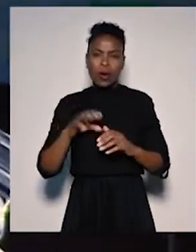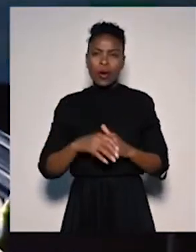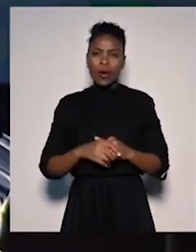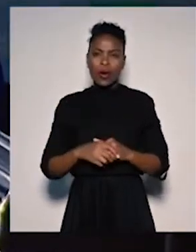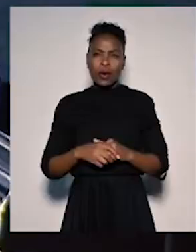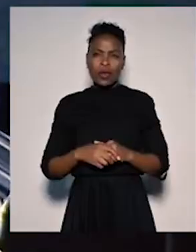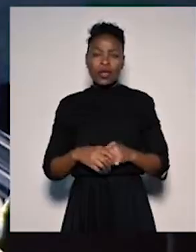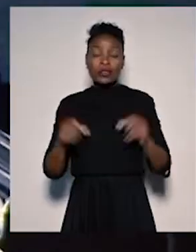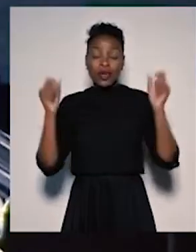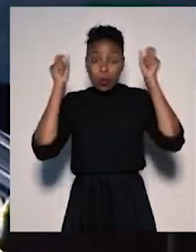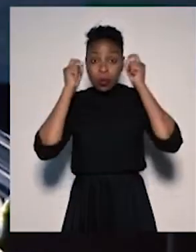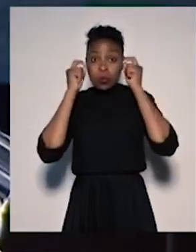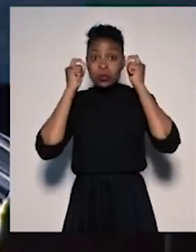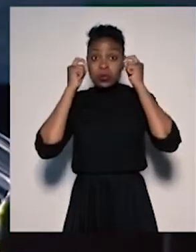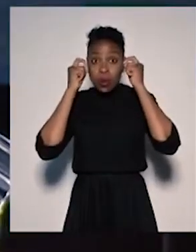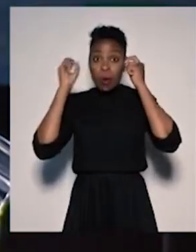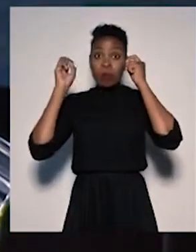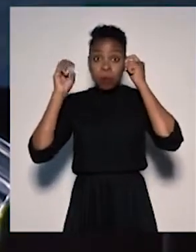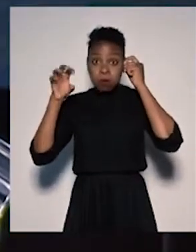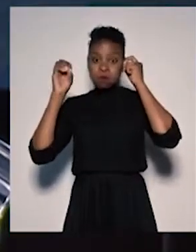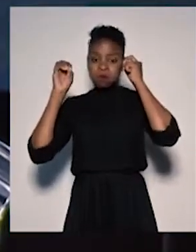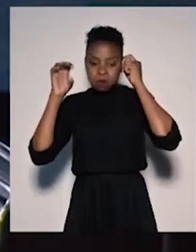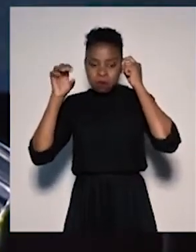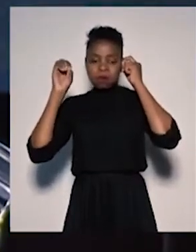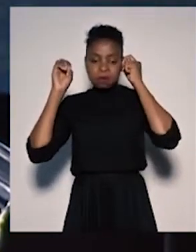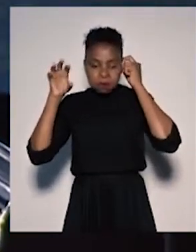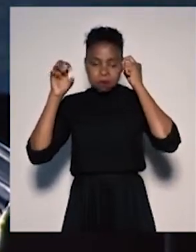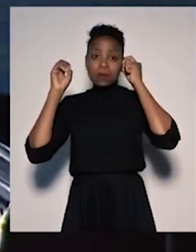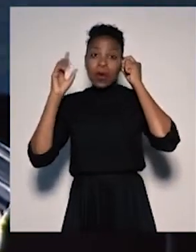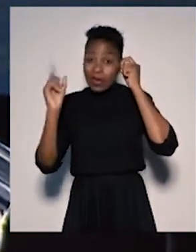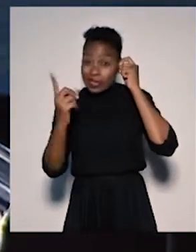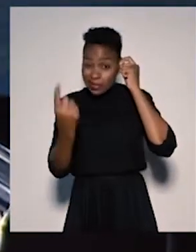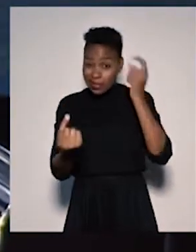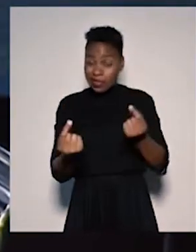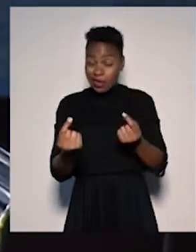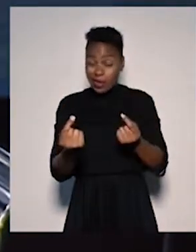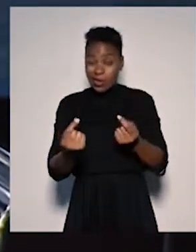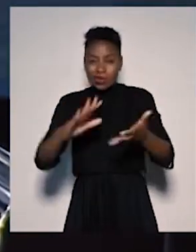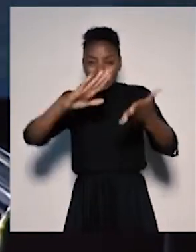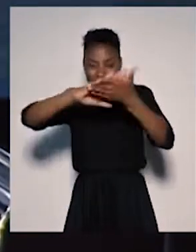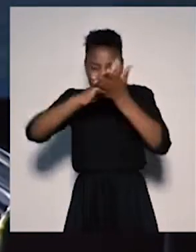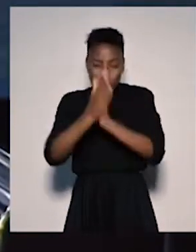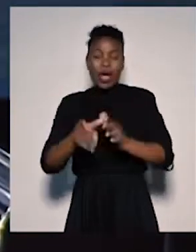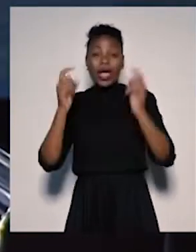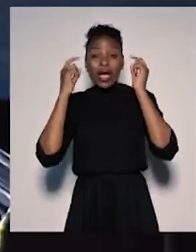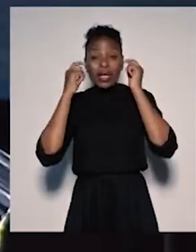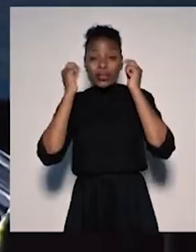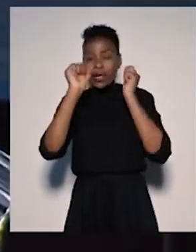to wear headphones and just full blast, boom, boom, boom, boom. You know what it does? Damages your ear.